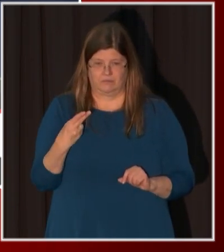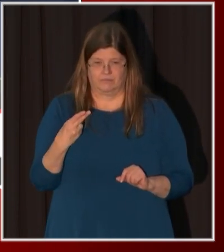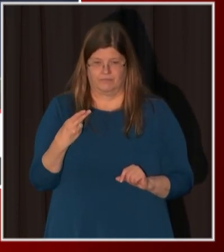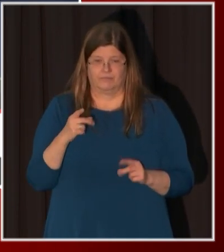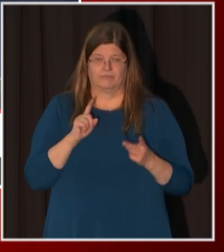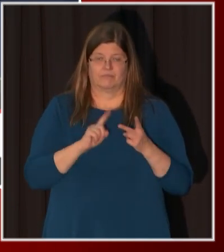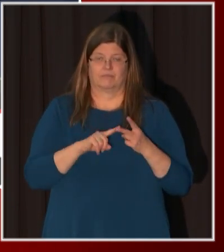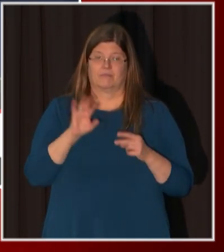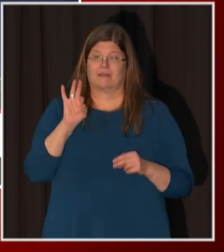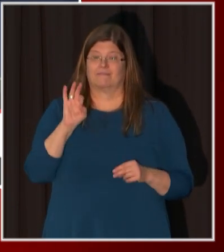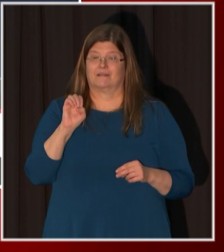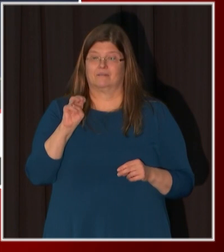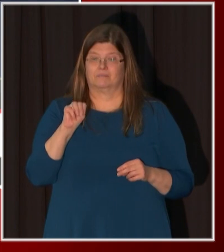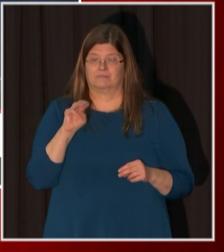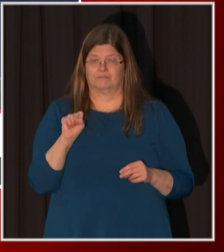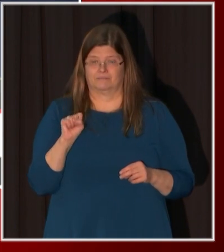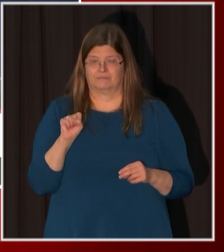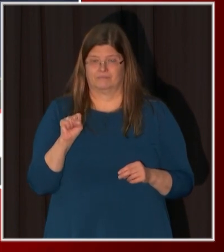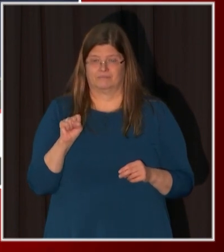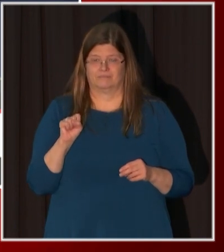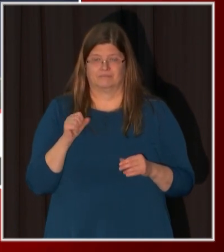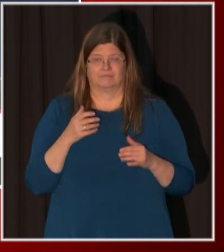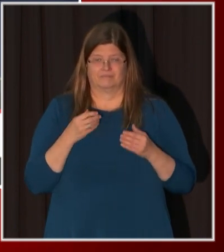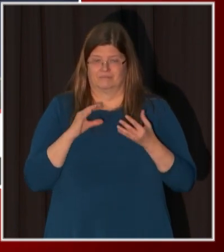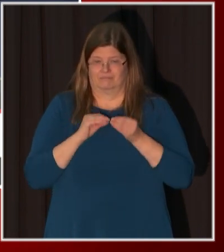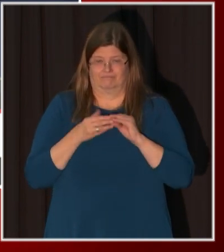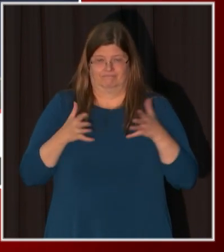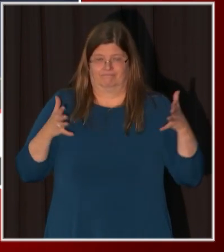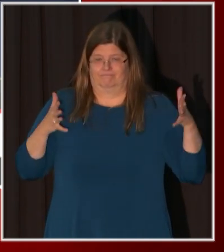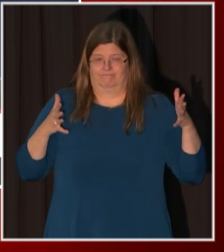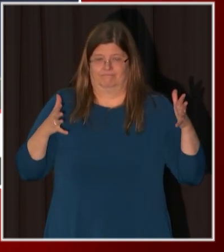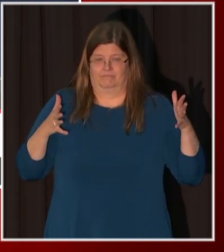have to share. Dr. Nesbitt, do you have anything to add to that?